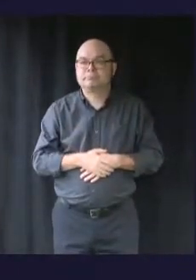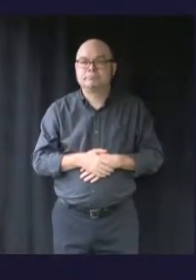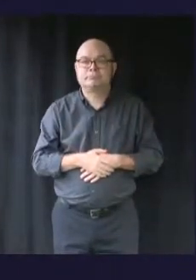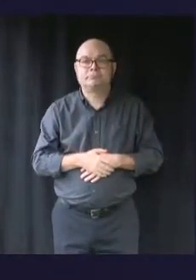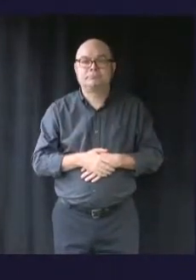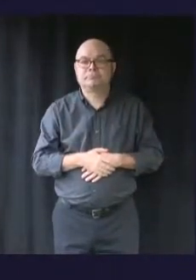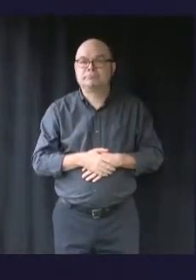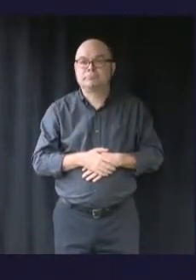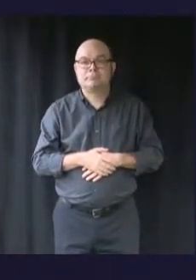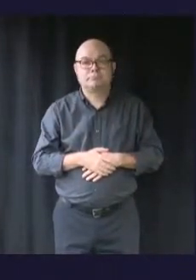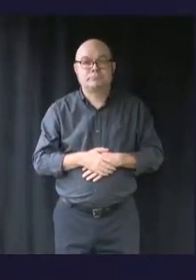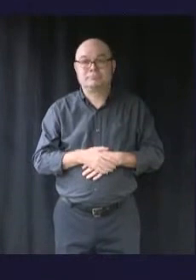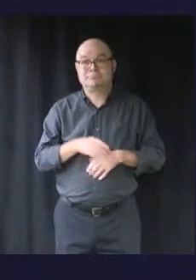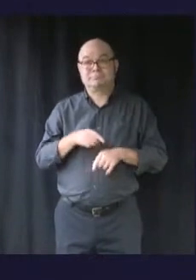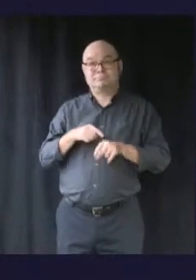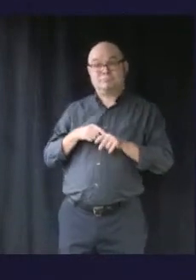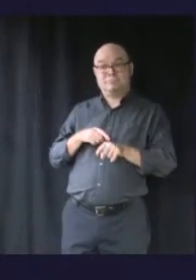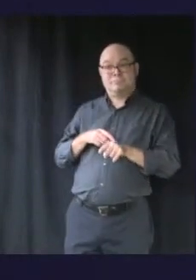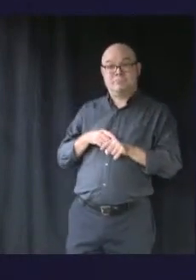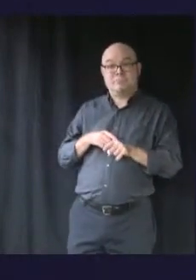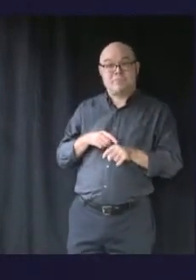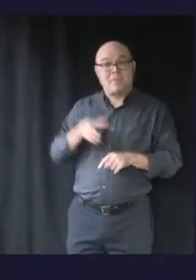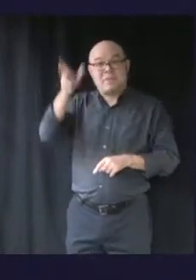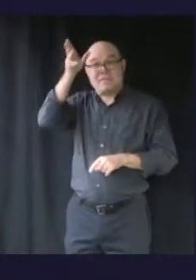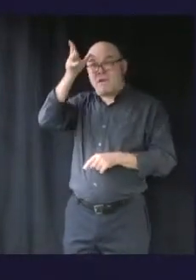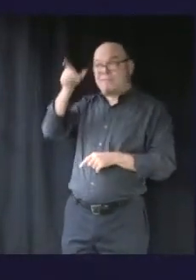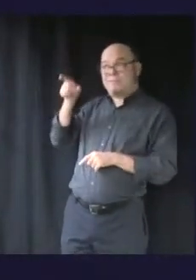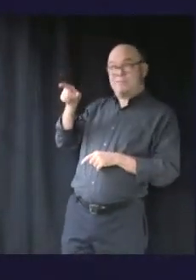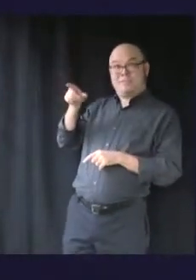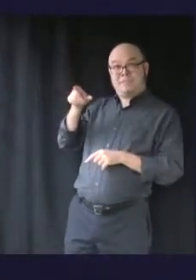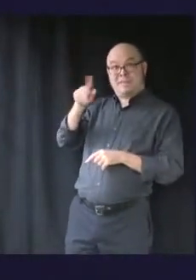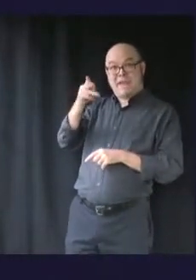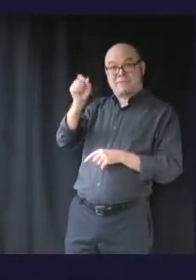Nuremberg being wrapped in the excesses of a war on terror.